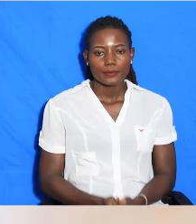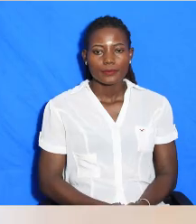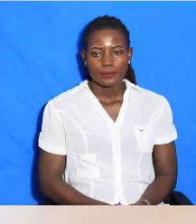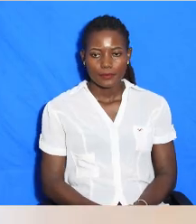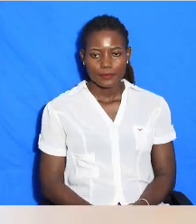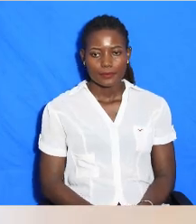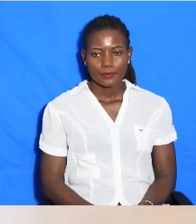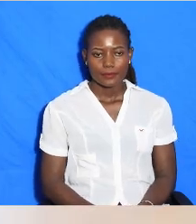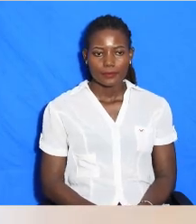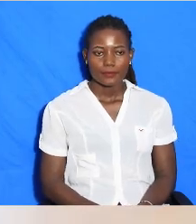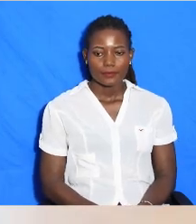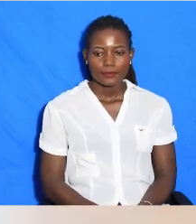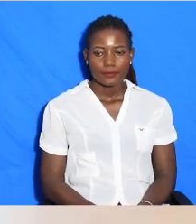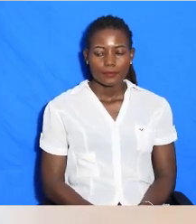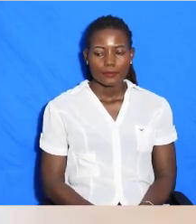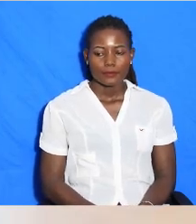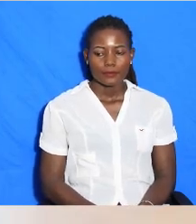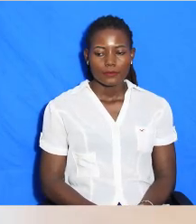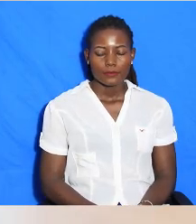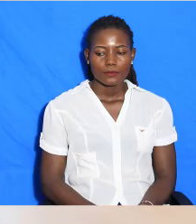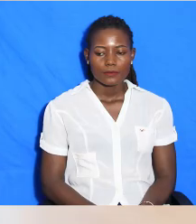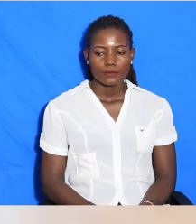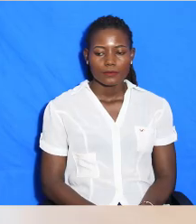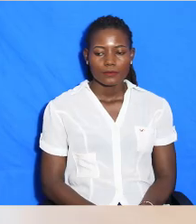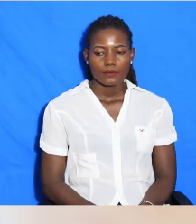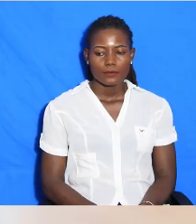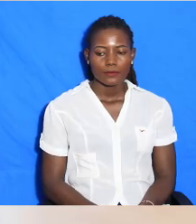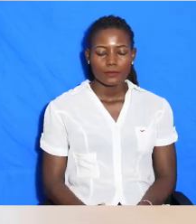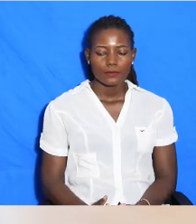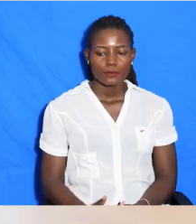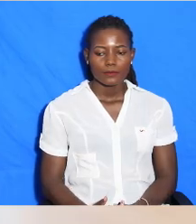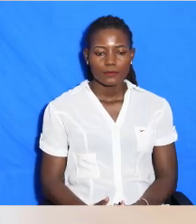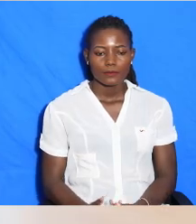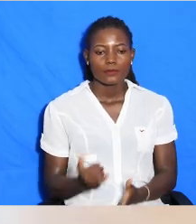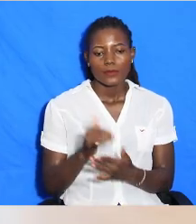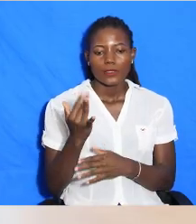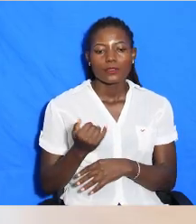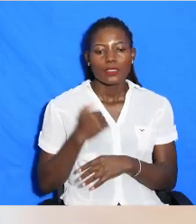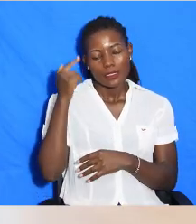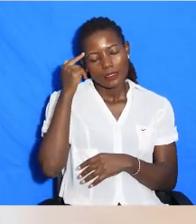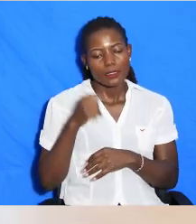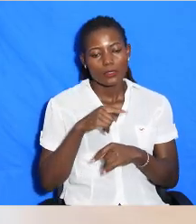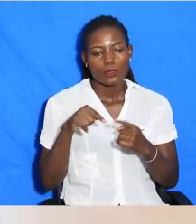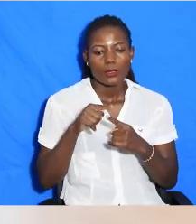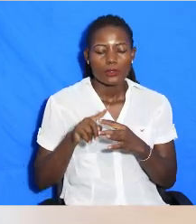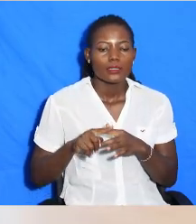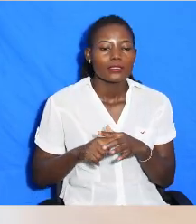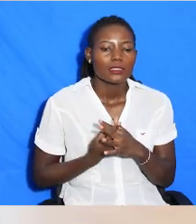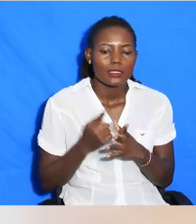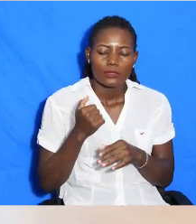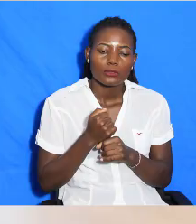Yeah, so yeah, that's why I think when we began, I asked you what do you do besides